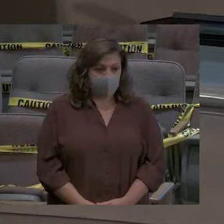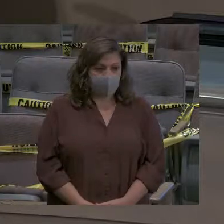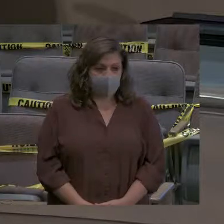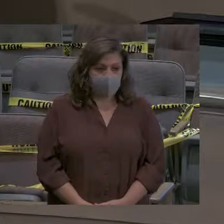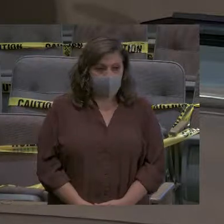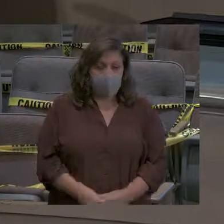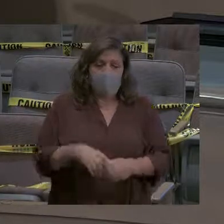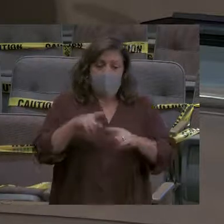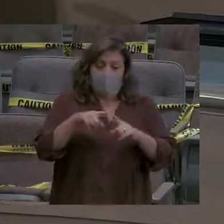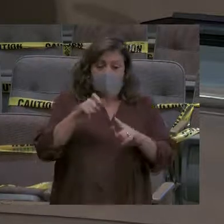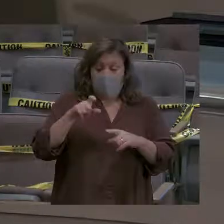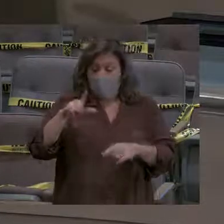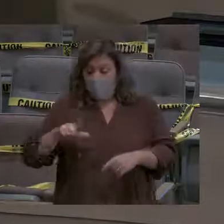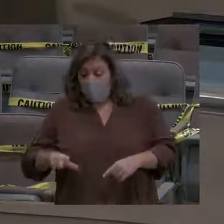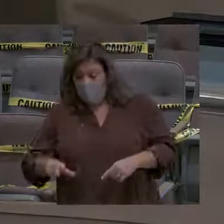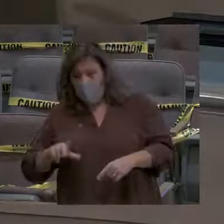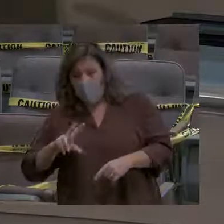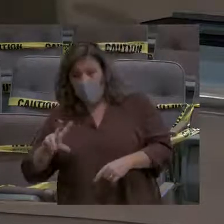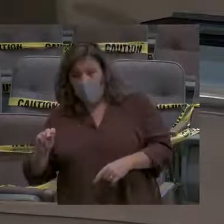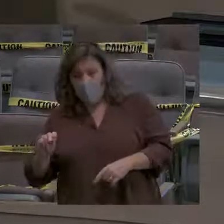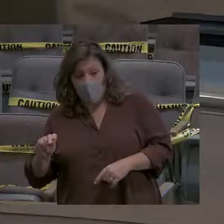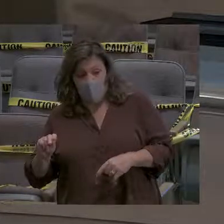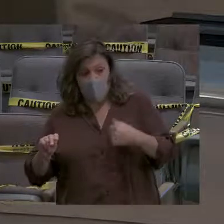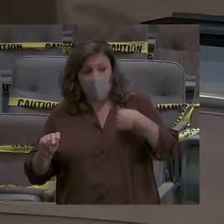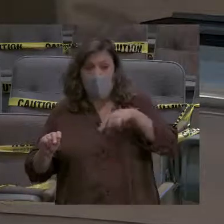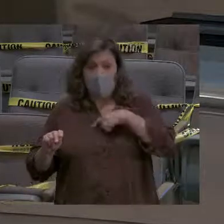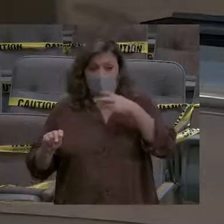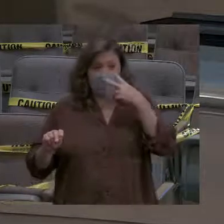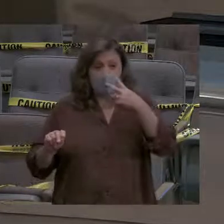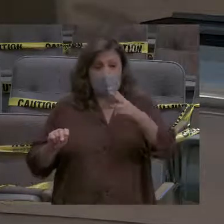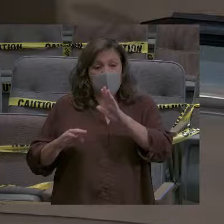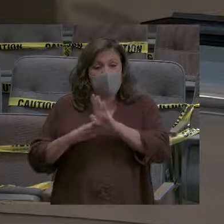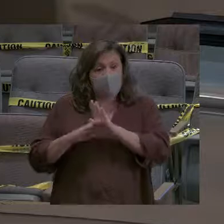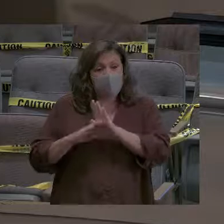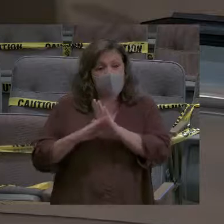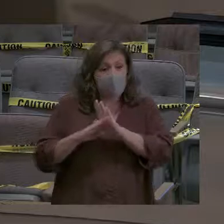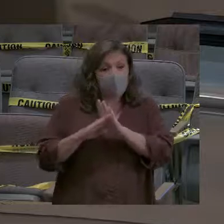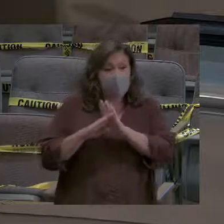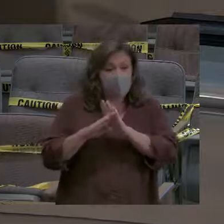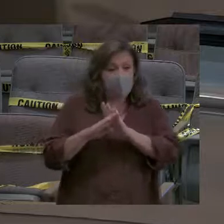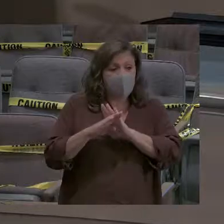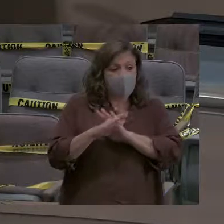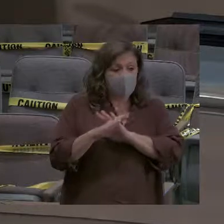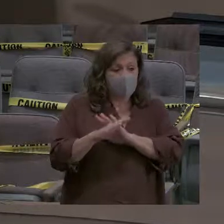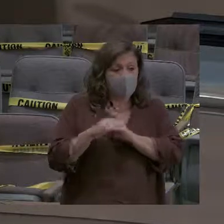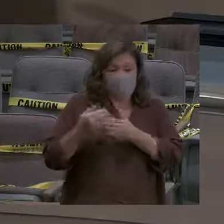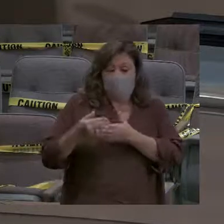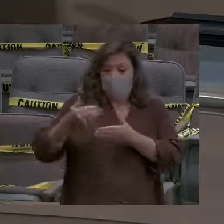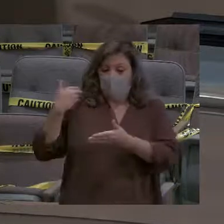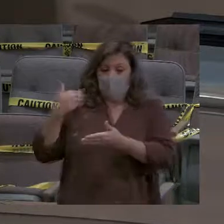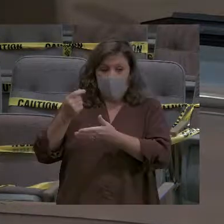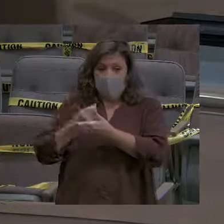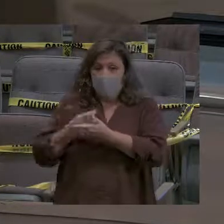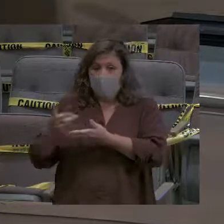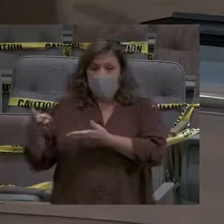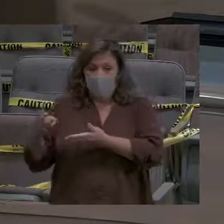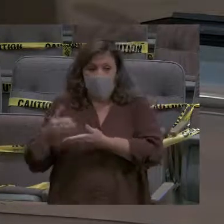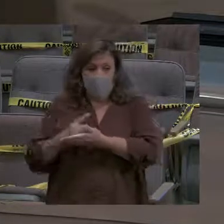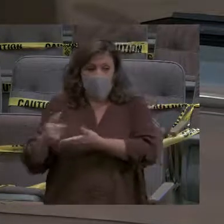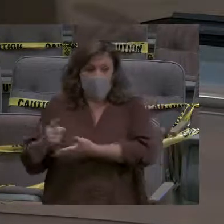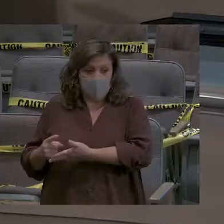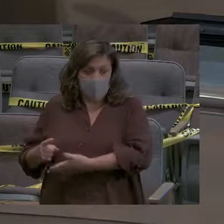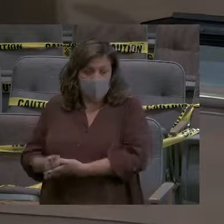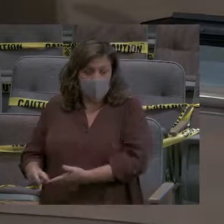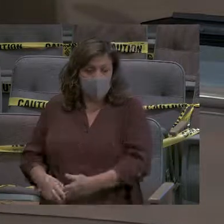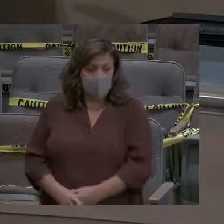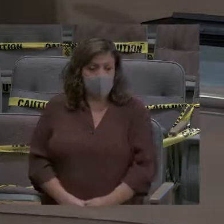point in the low 30s, we have seen those numbers steadily increase over the last several weeks. And